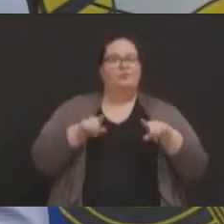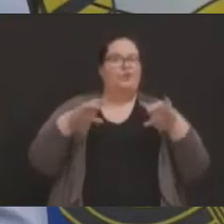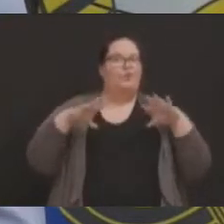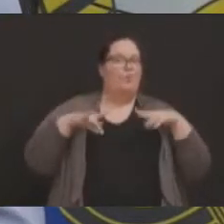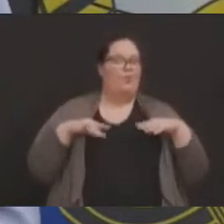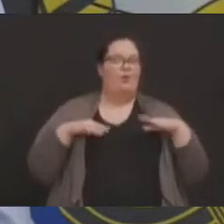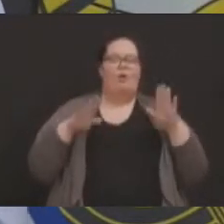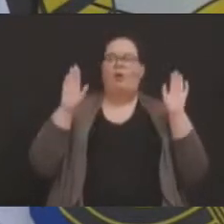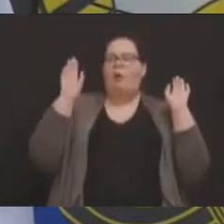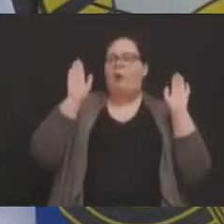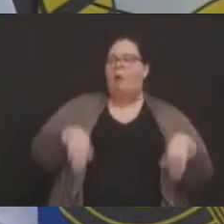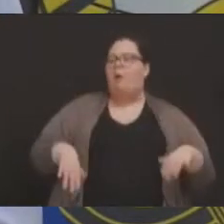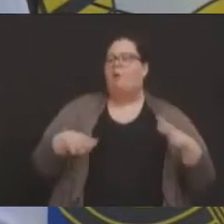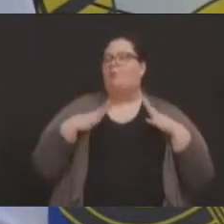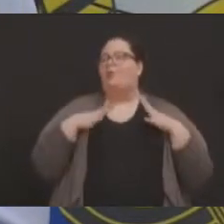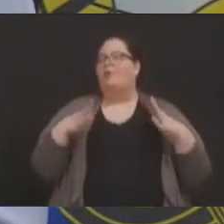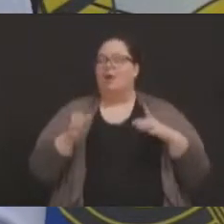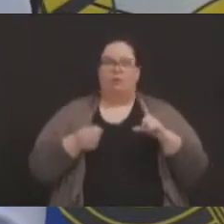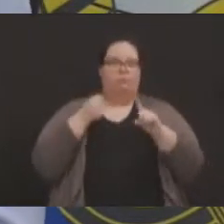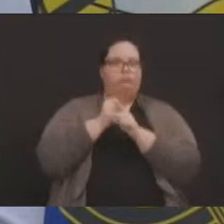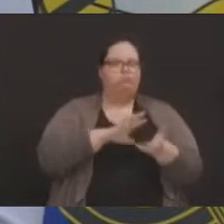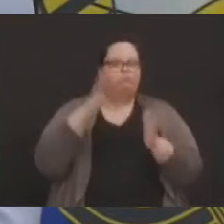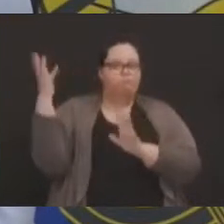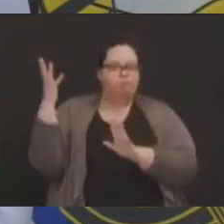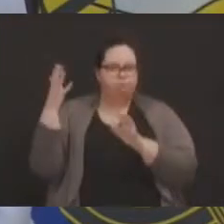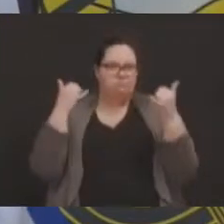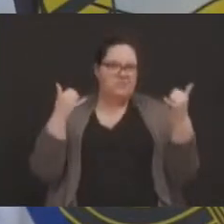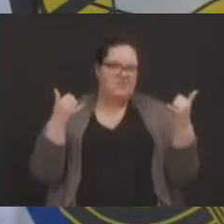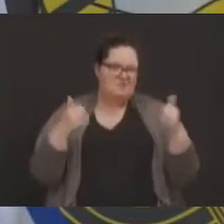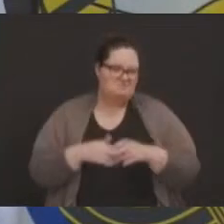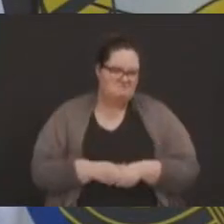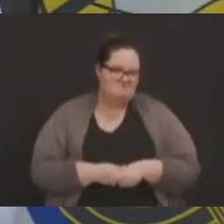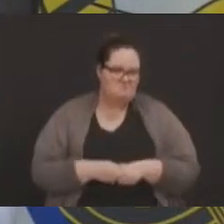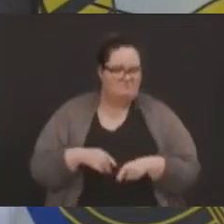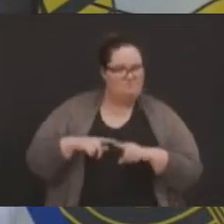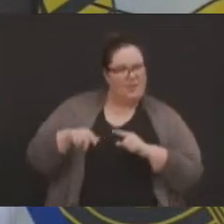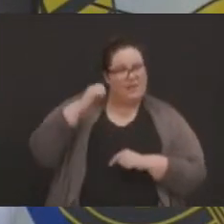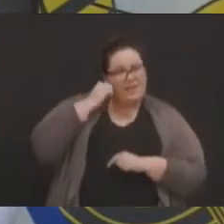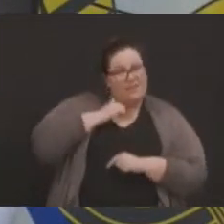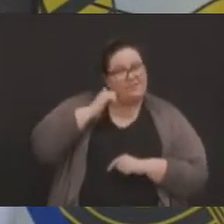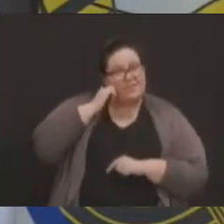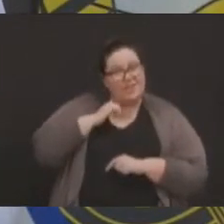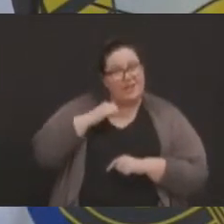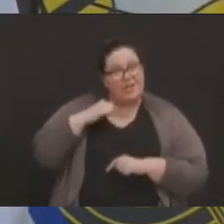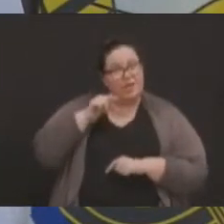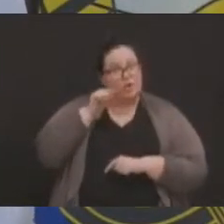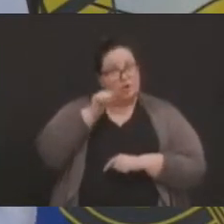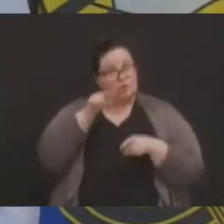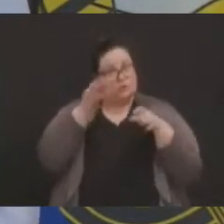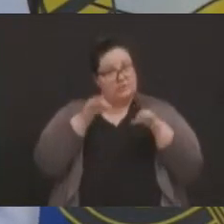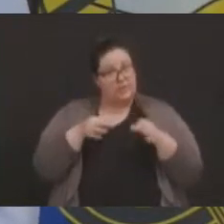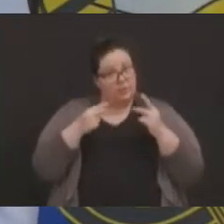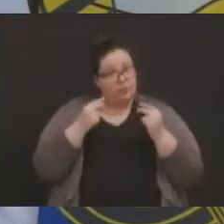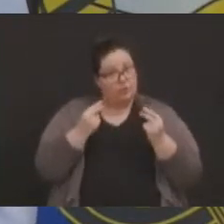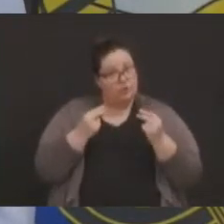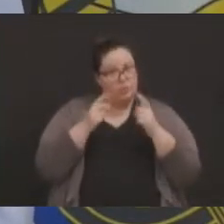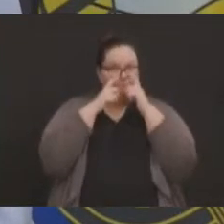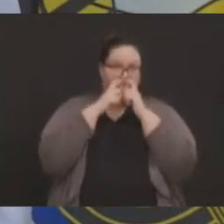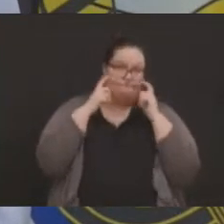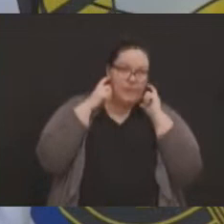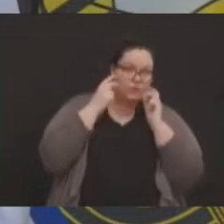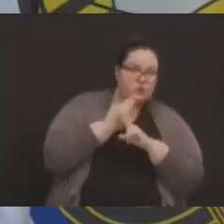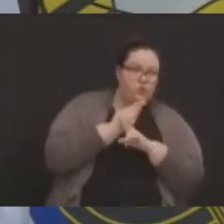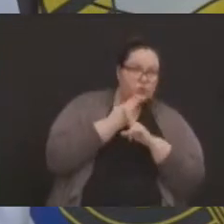wearing our mask, whether we're physically distancing, whether we wash our hands, whether we leave our house when we're not feeling well, whether or not we get tested if we